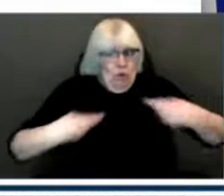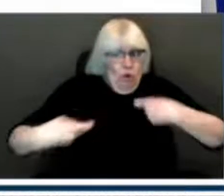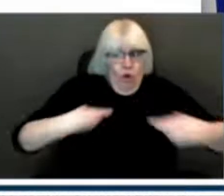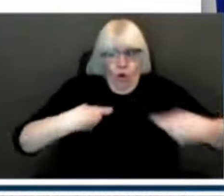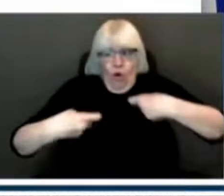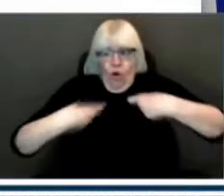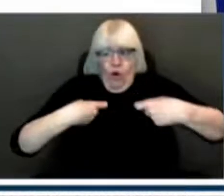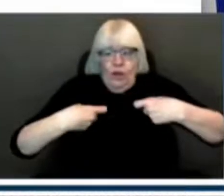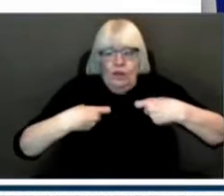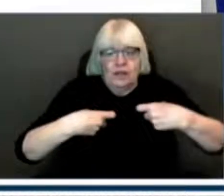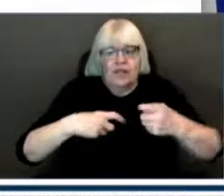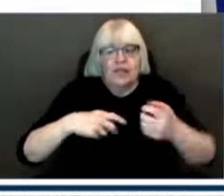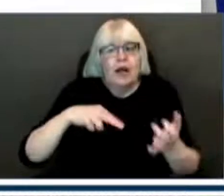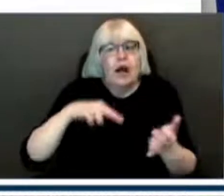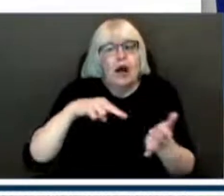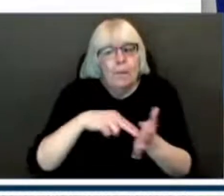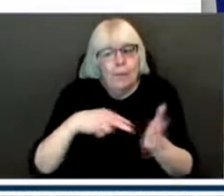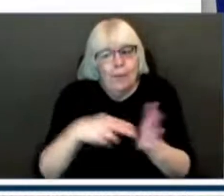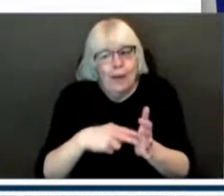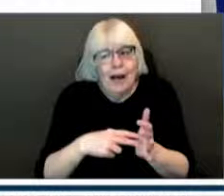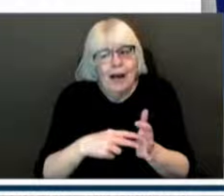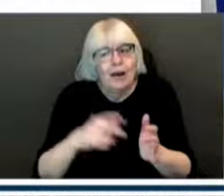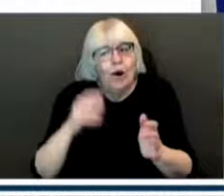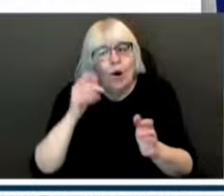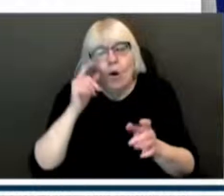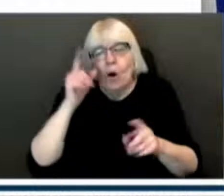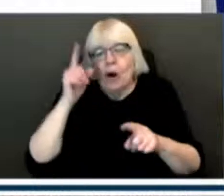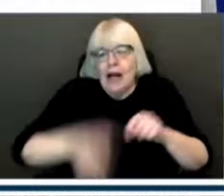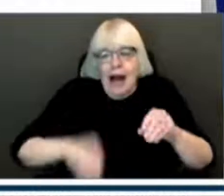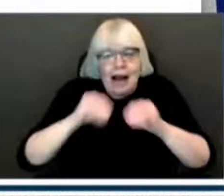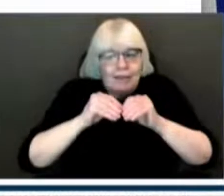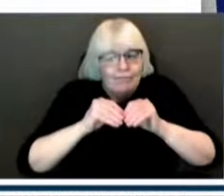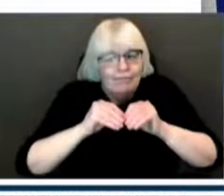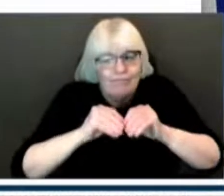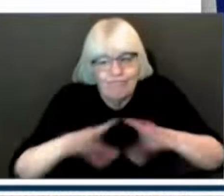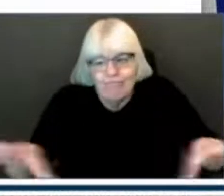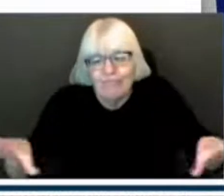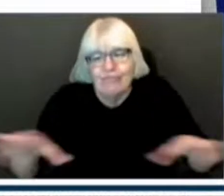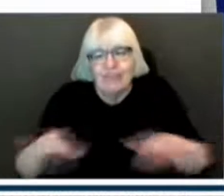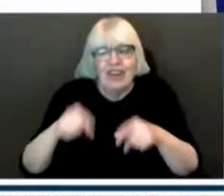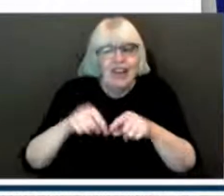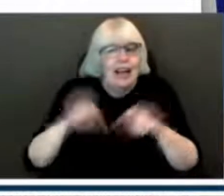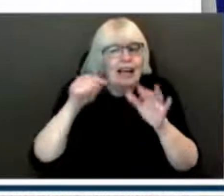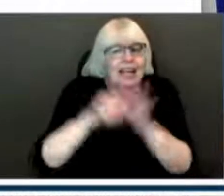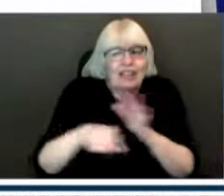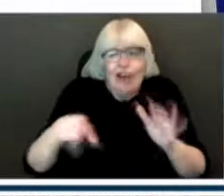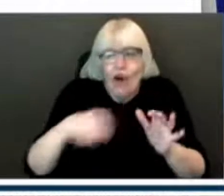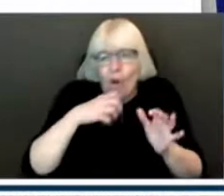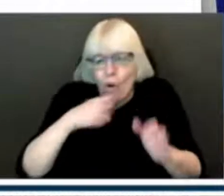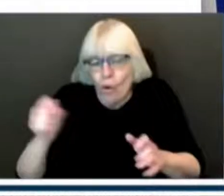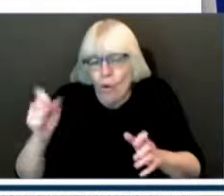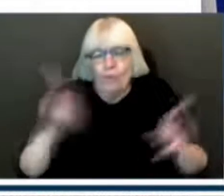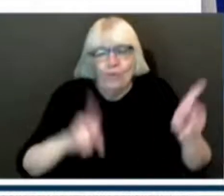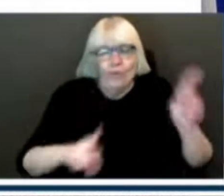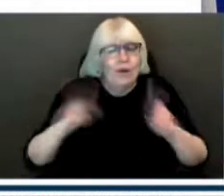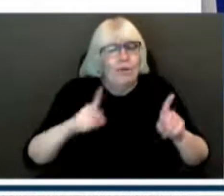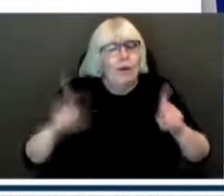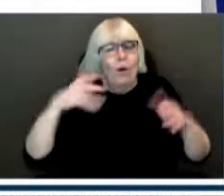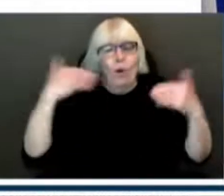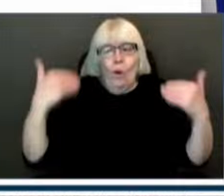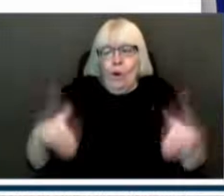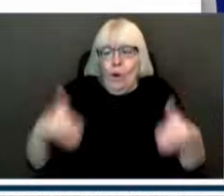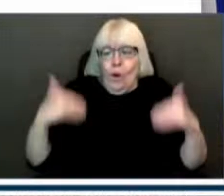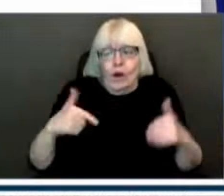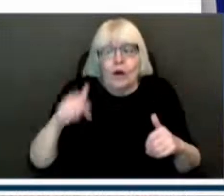negative impacts, especially on our children and on our seniors. So Dr. Strang will provide more details.